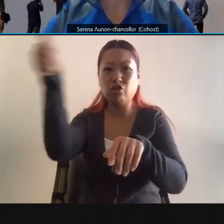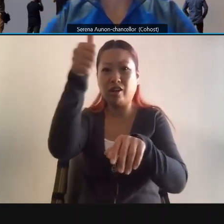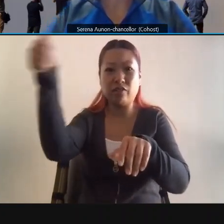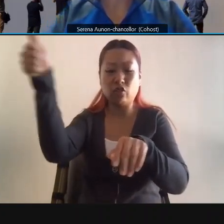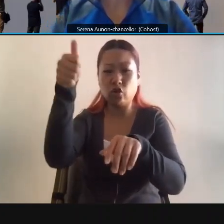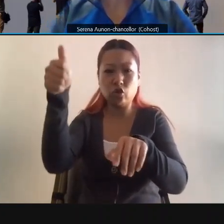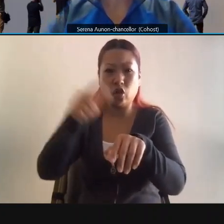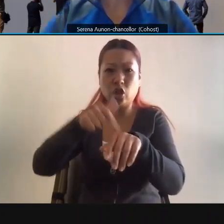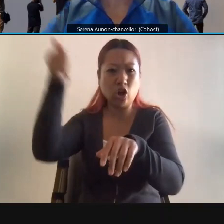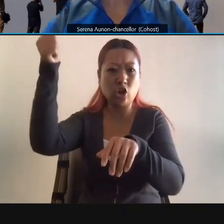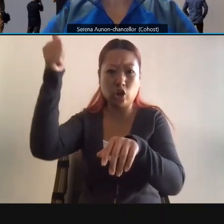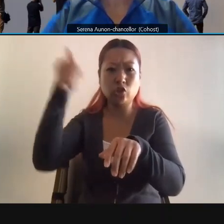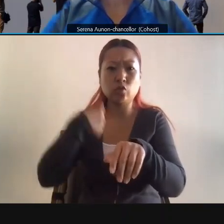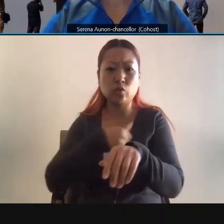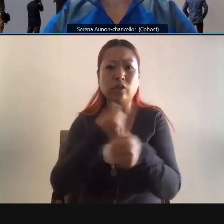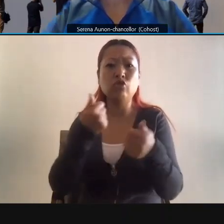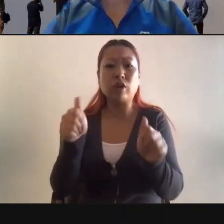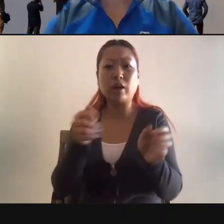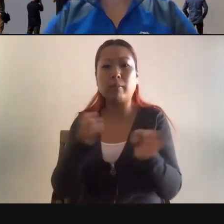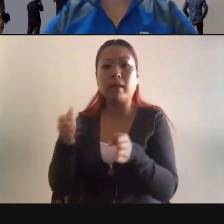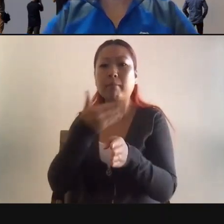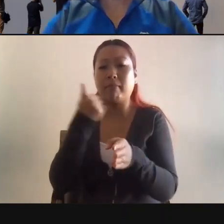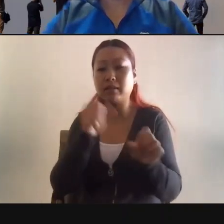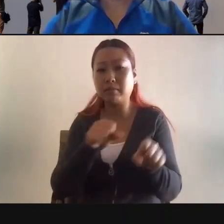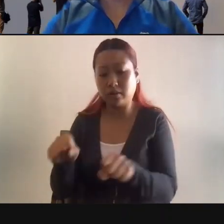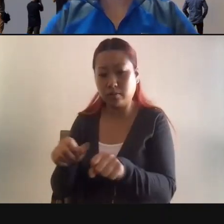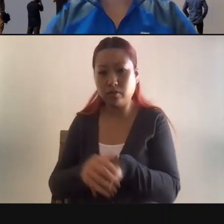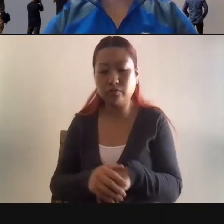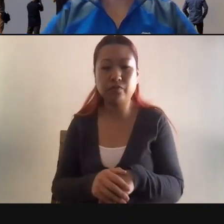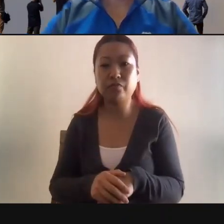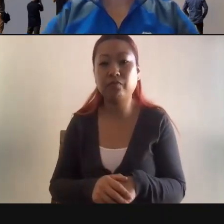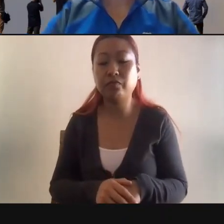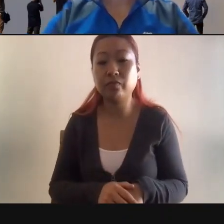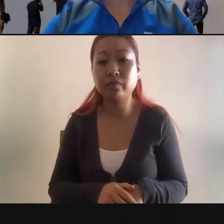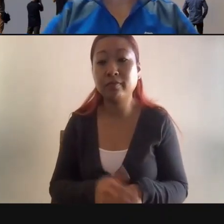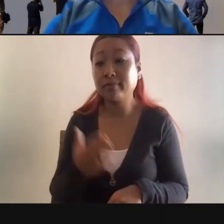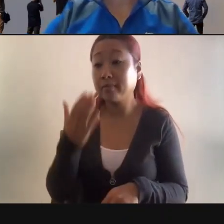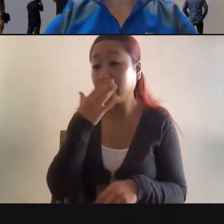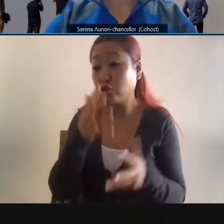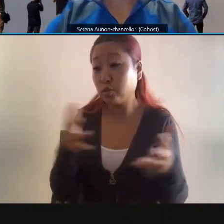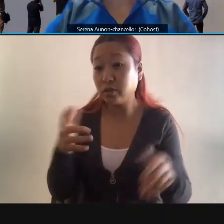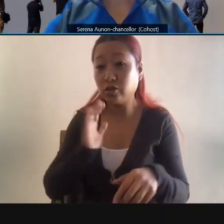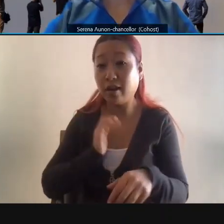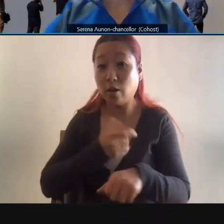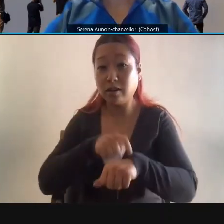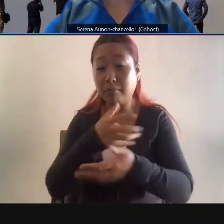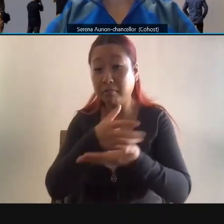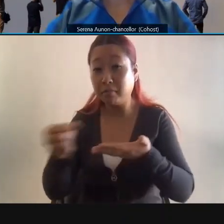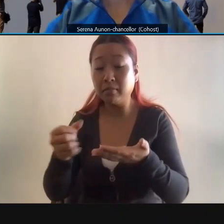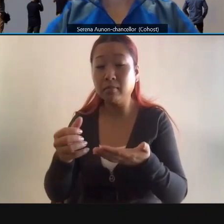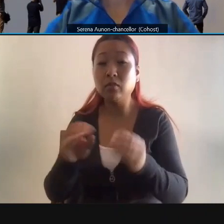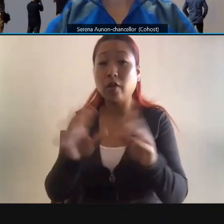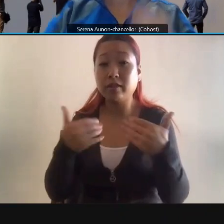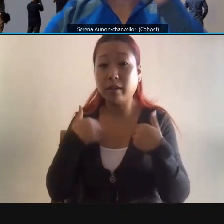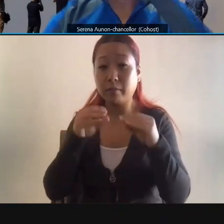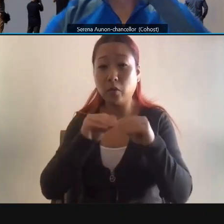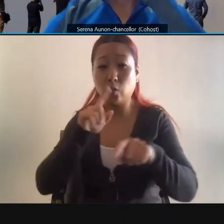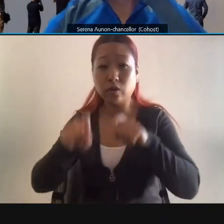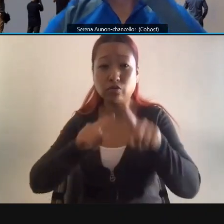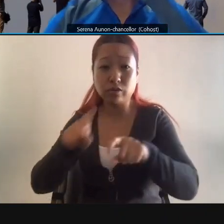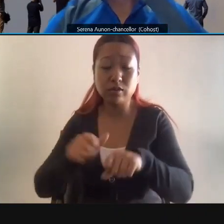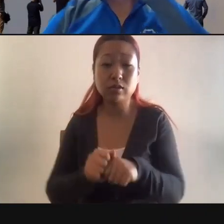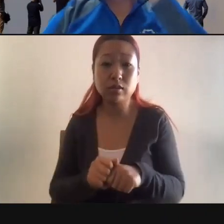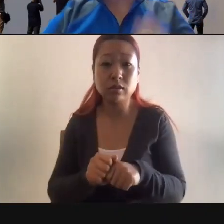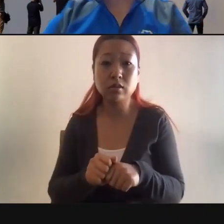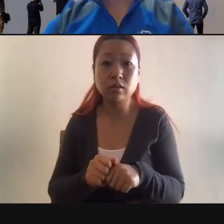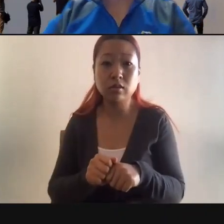possible. So I want to thank you very much. Our time has run out. There's more questions, obviously, because